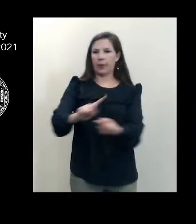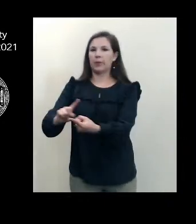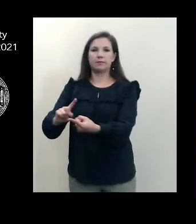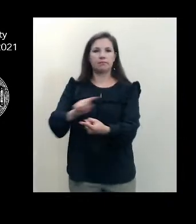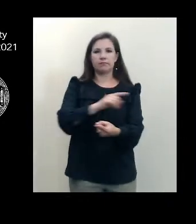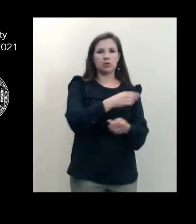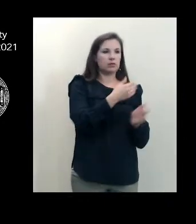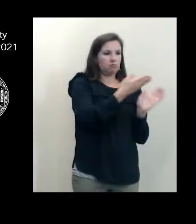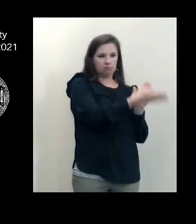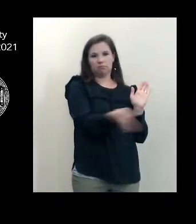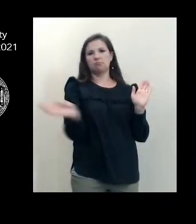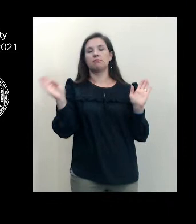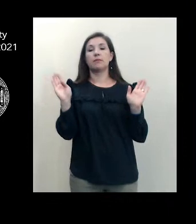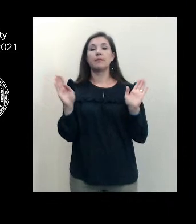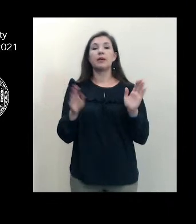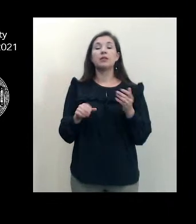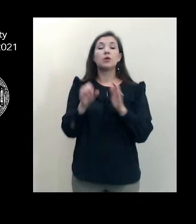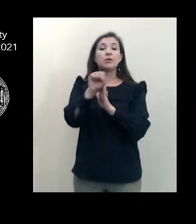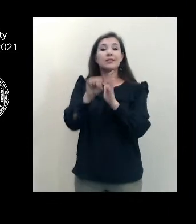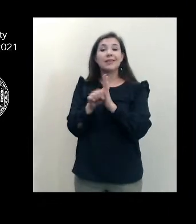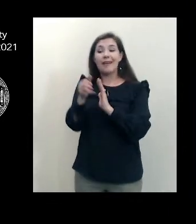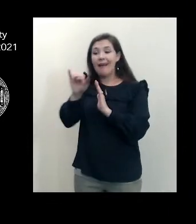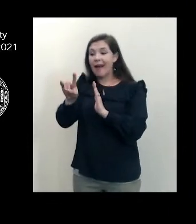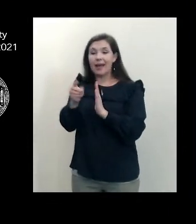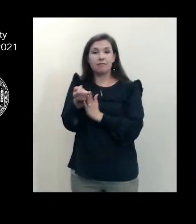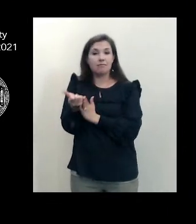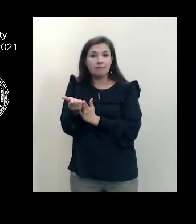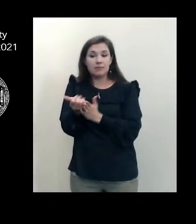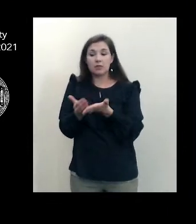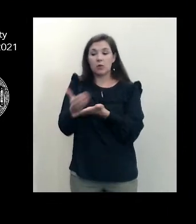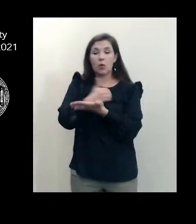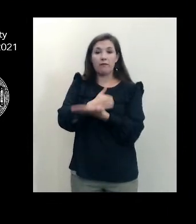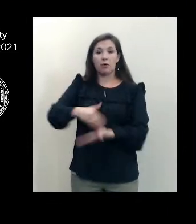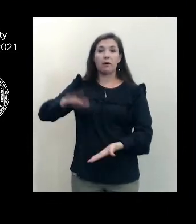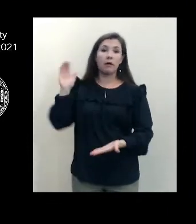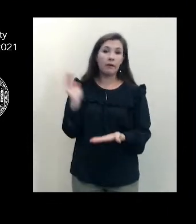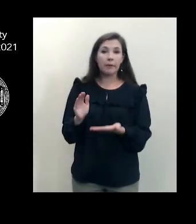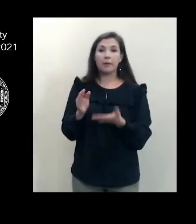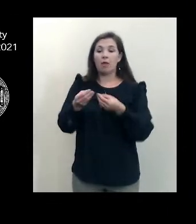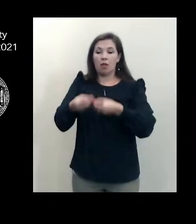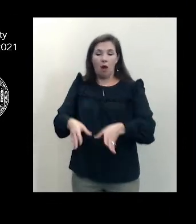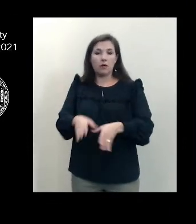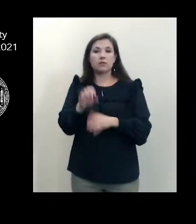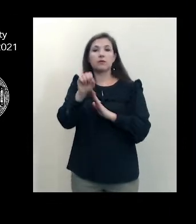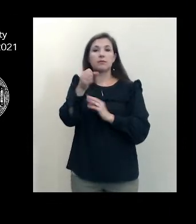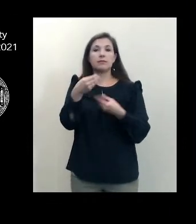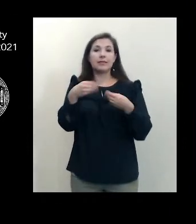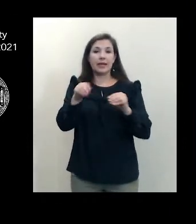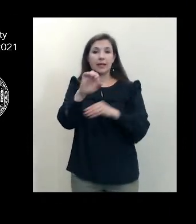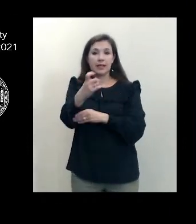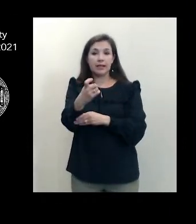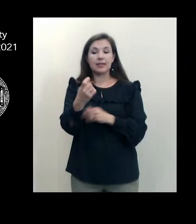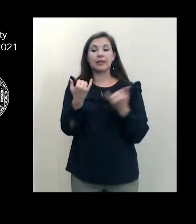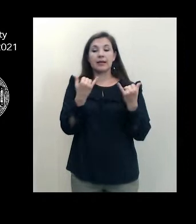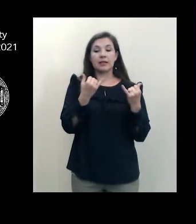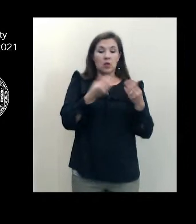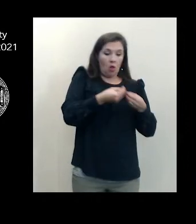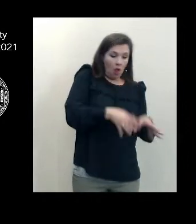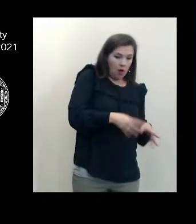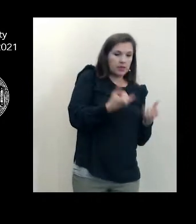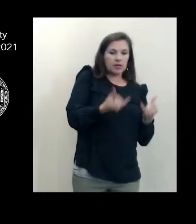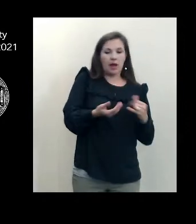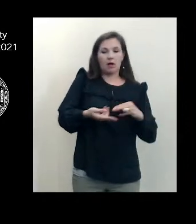aid cuts have been eliminated. We were looking at tremendous revenue loss due to sales tax loss. that has rebounded. So what we're